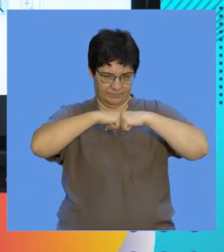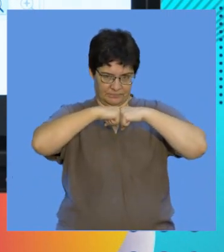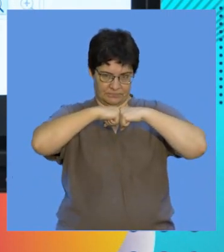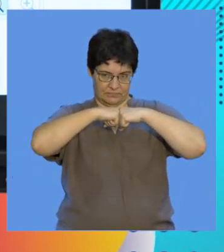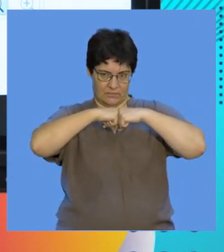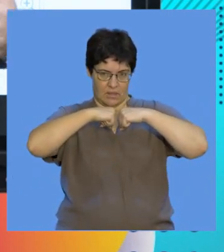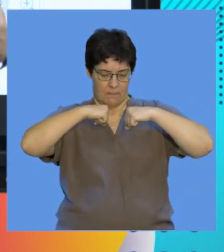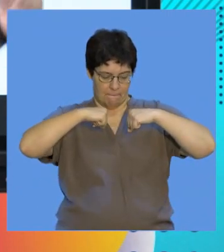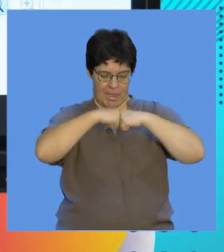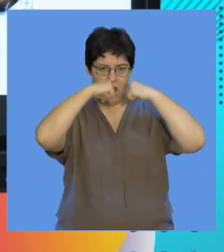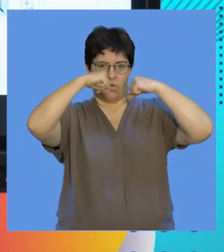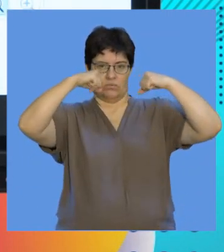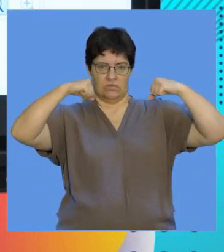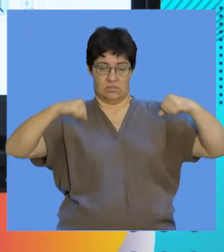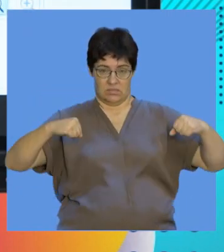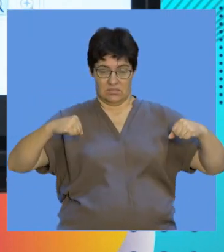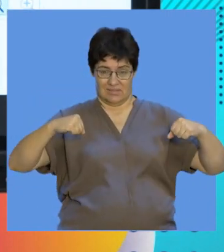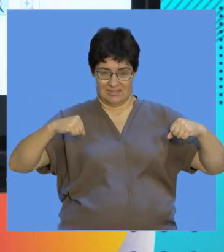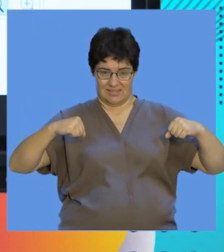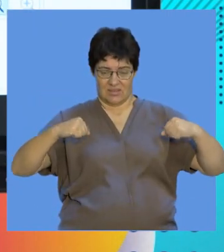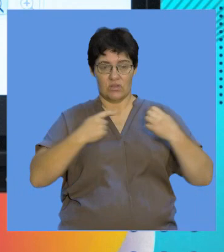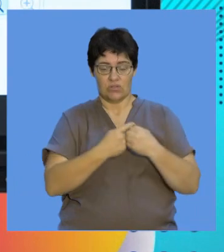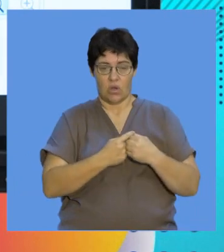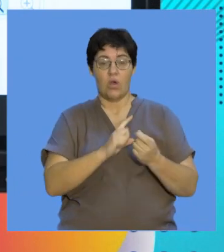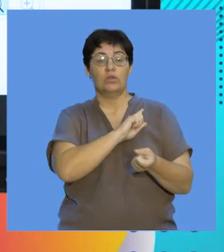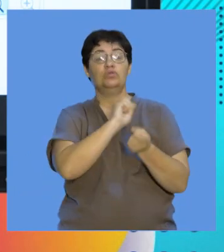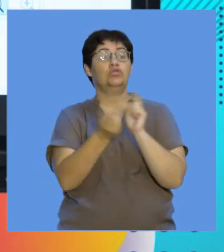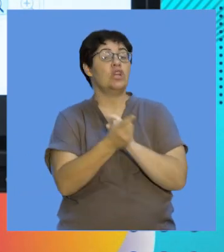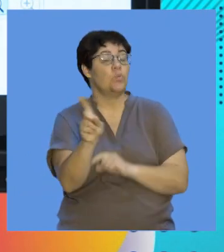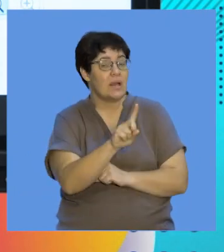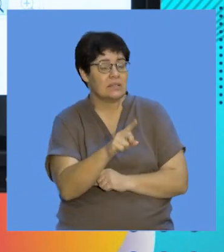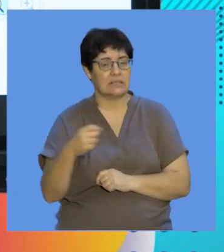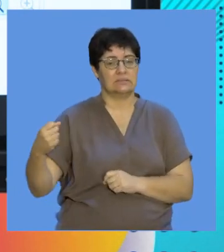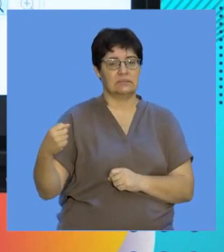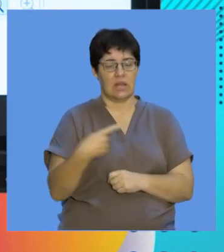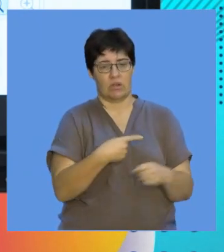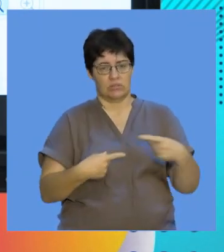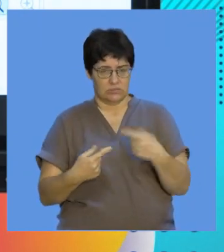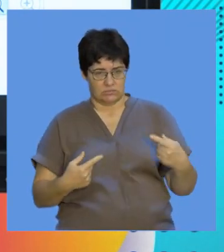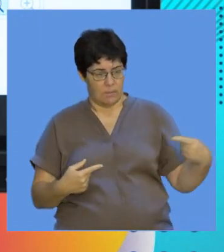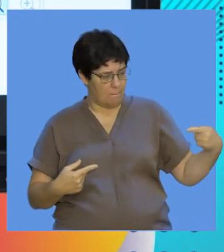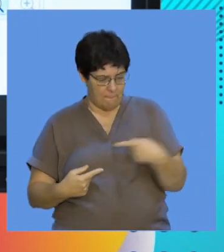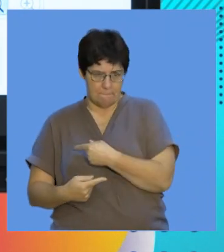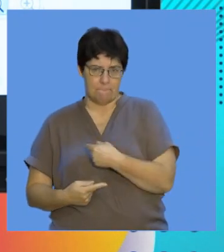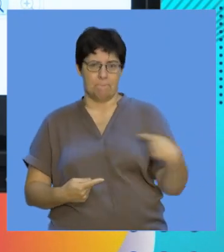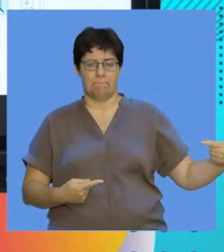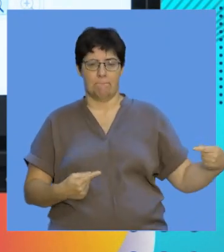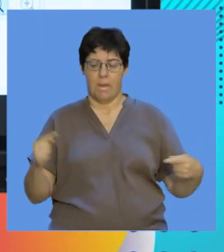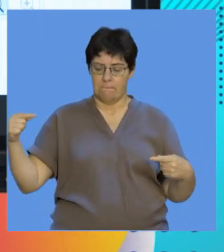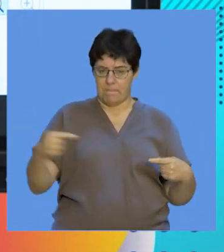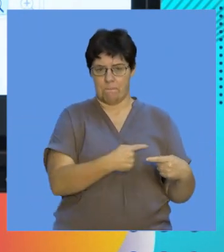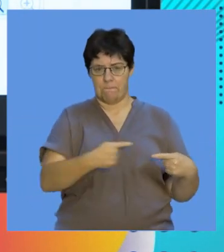they bounced off. So they changed direction, but they remained as